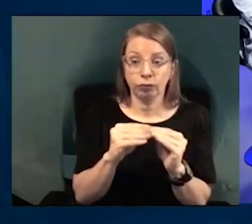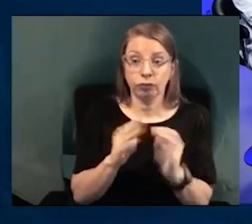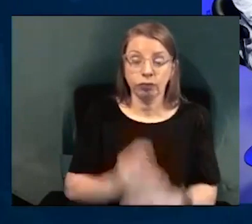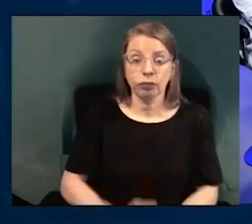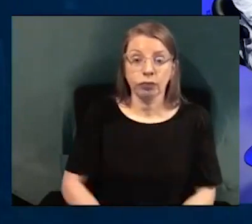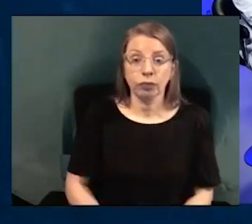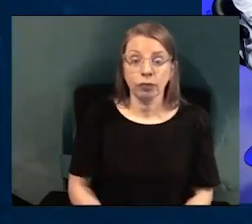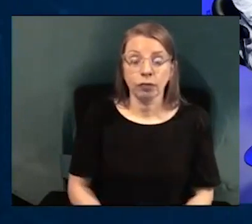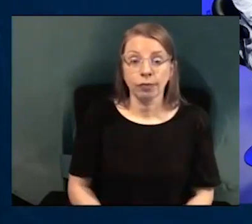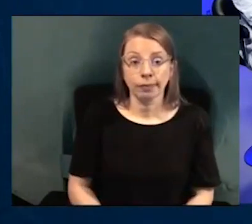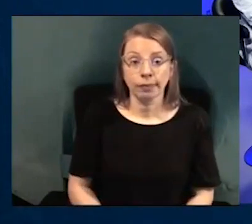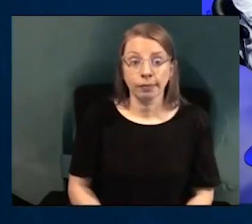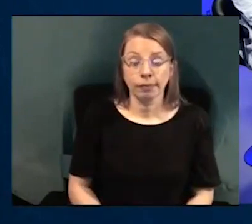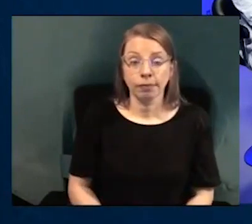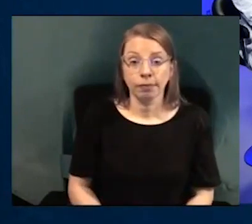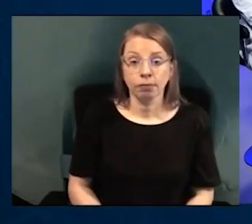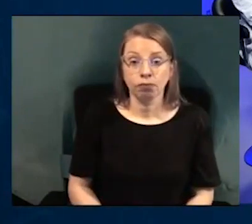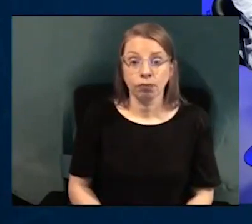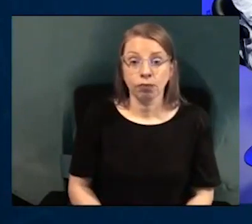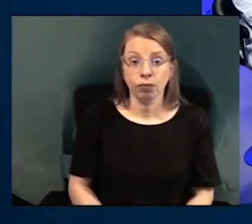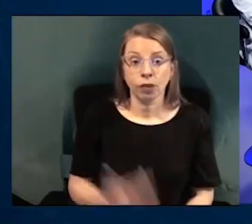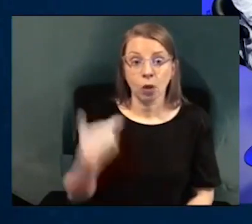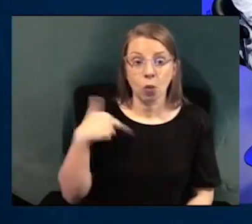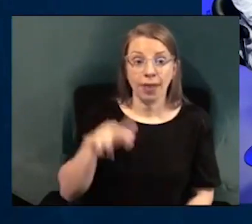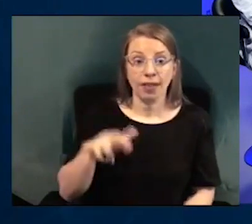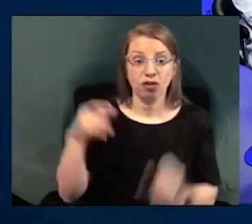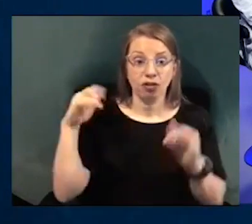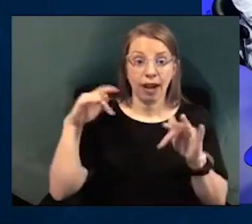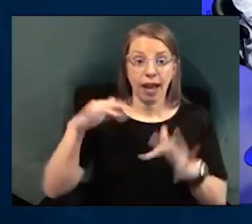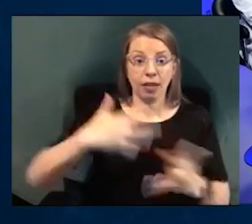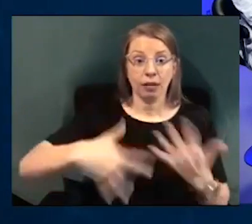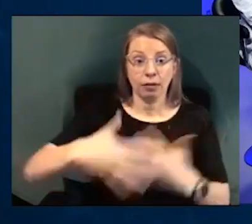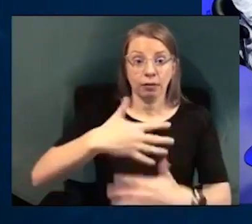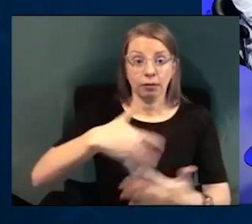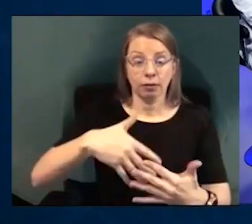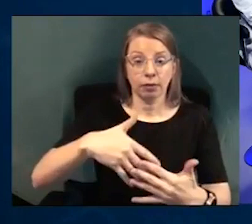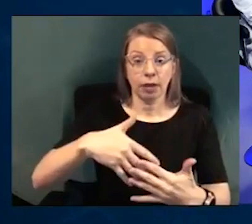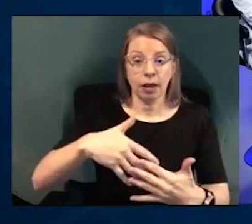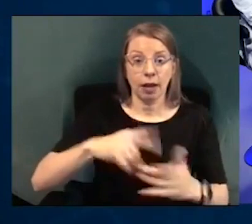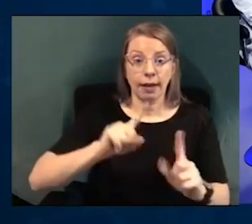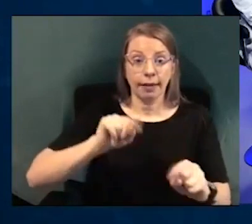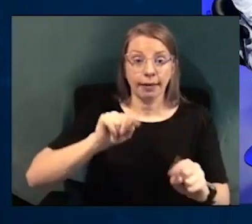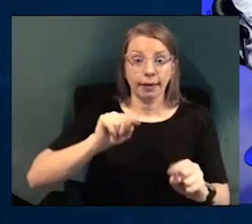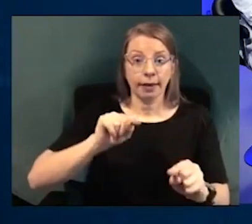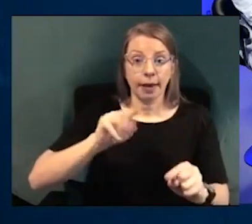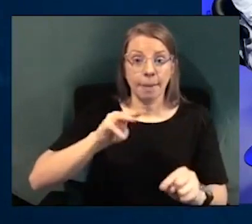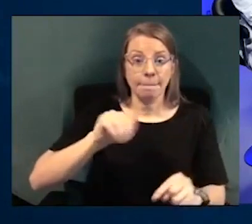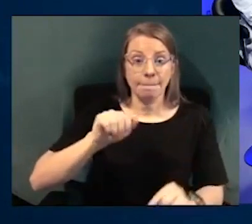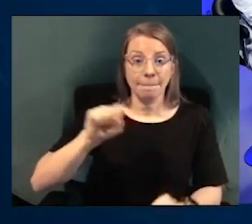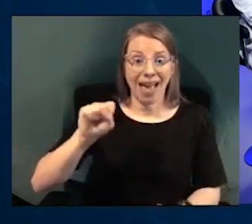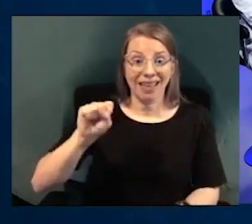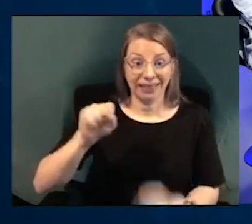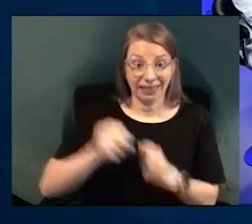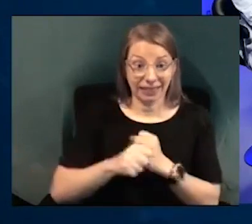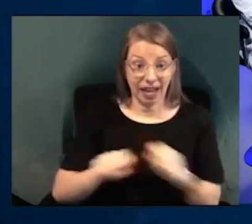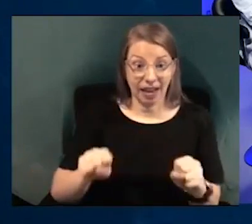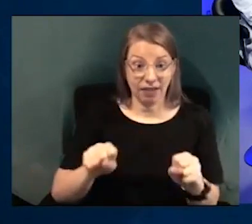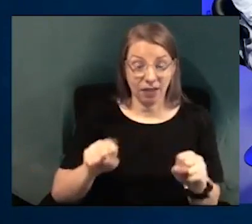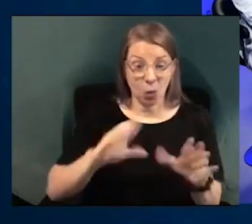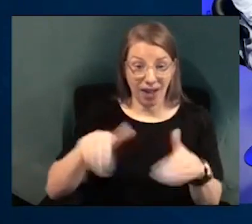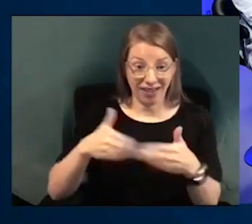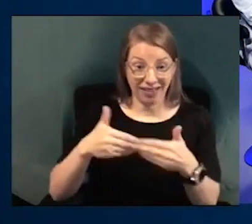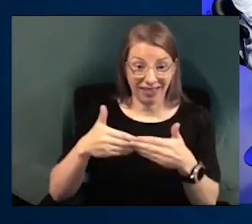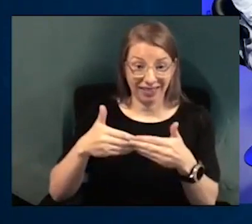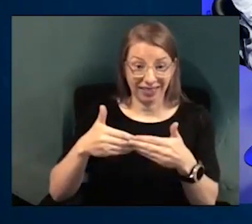have. Are religious gatherings like attending and participating in mass safe? And how about weddings? How large can the party